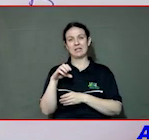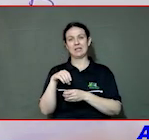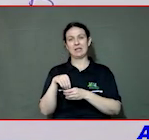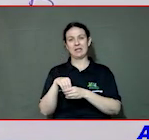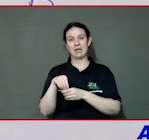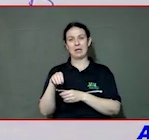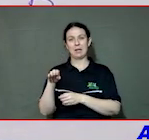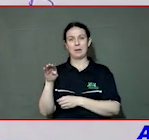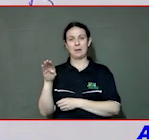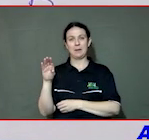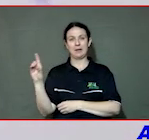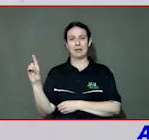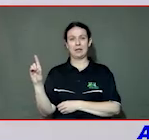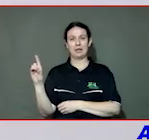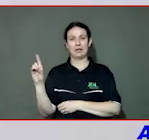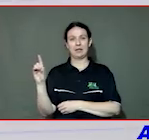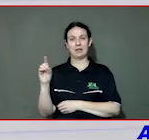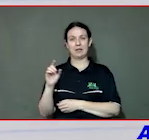in D.